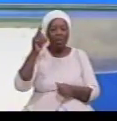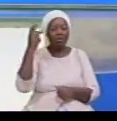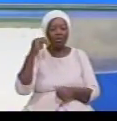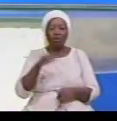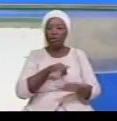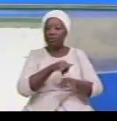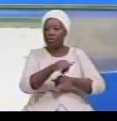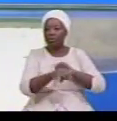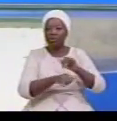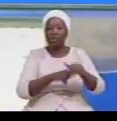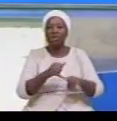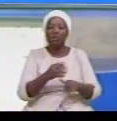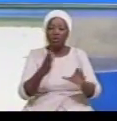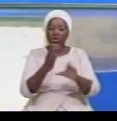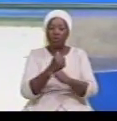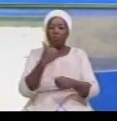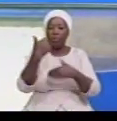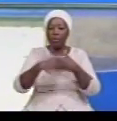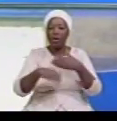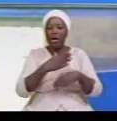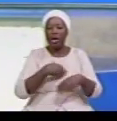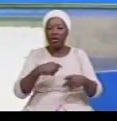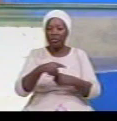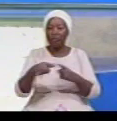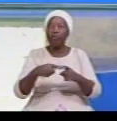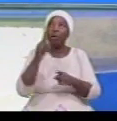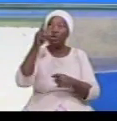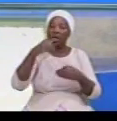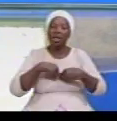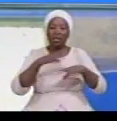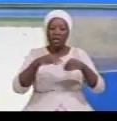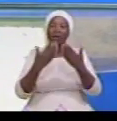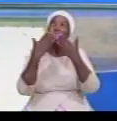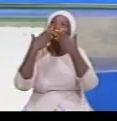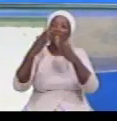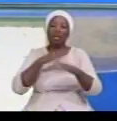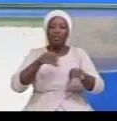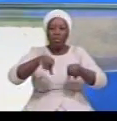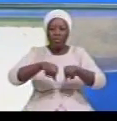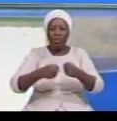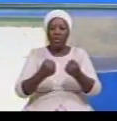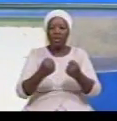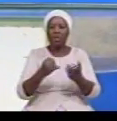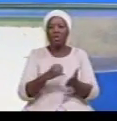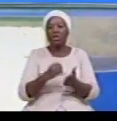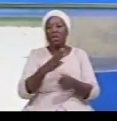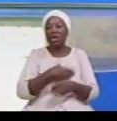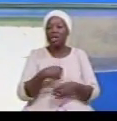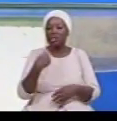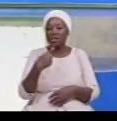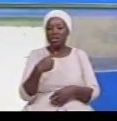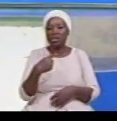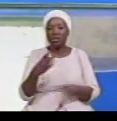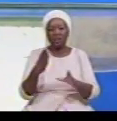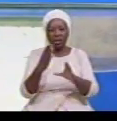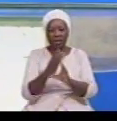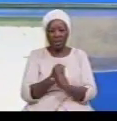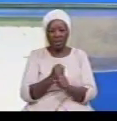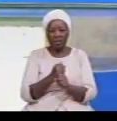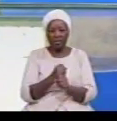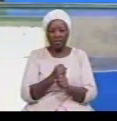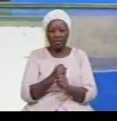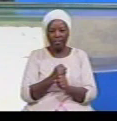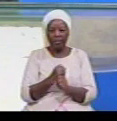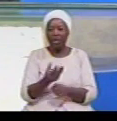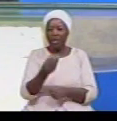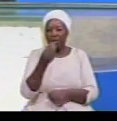and when he had given thanks, he broke it and said, 'Take,